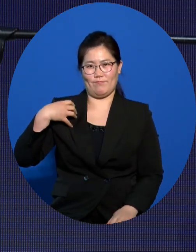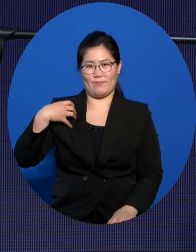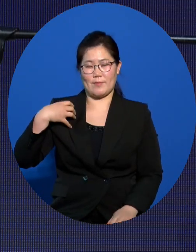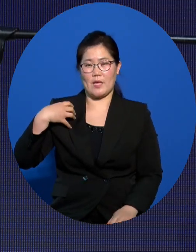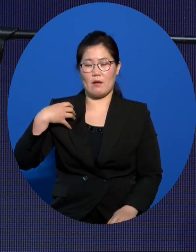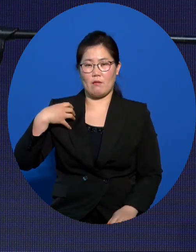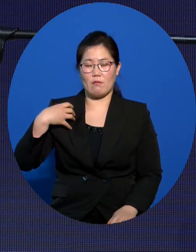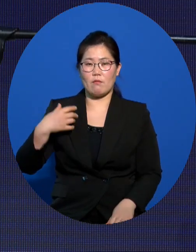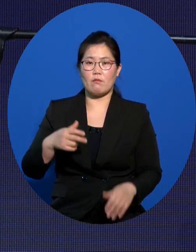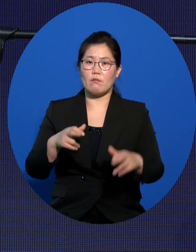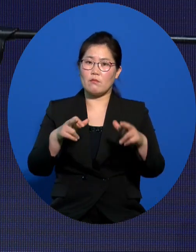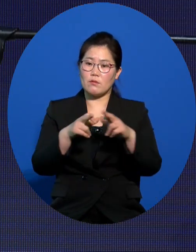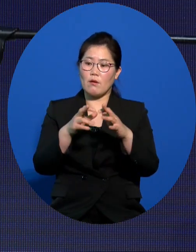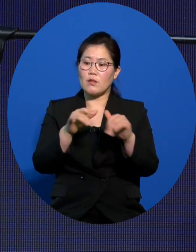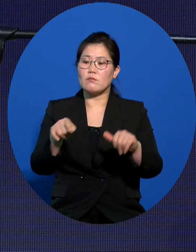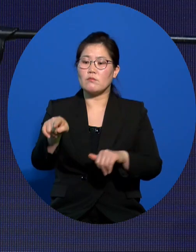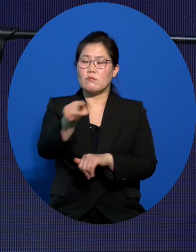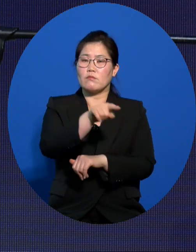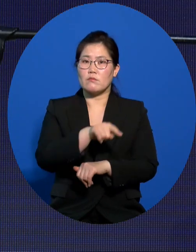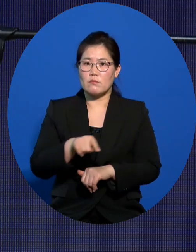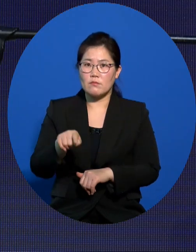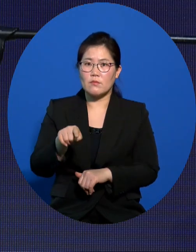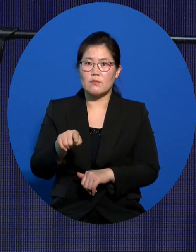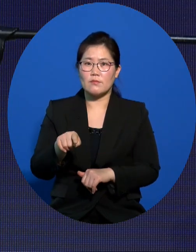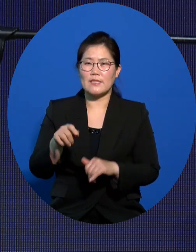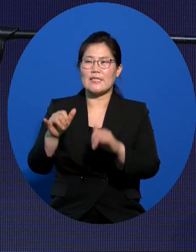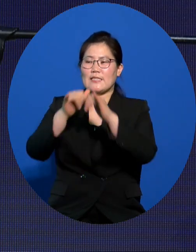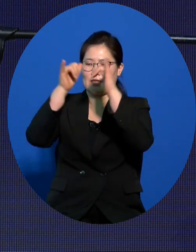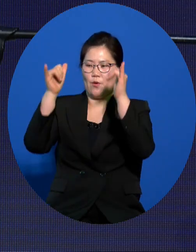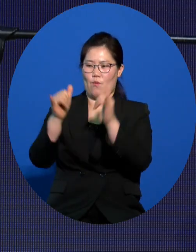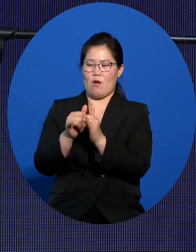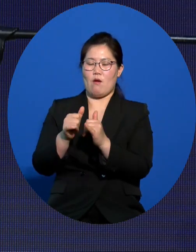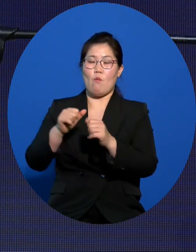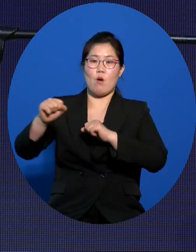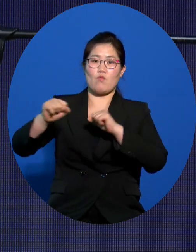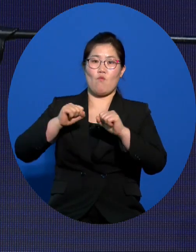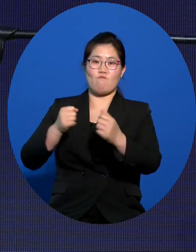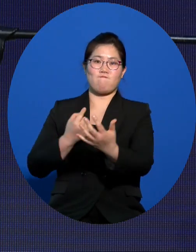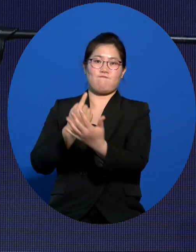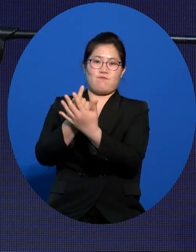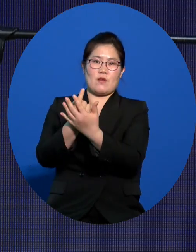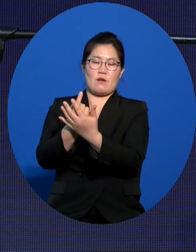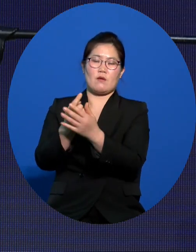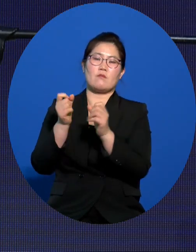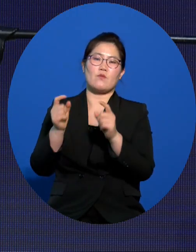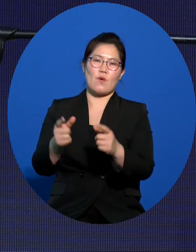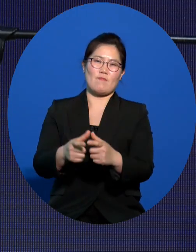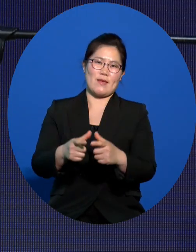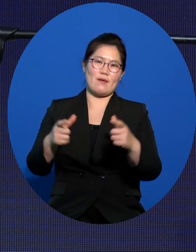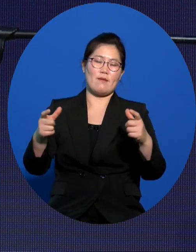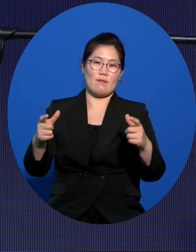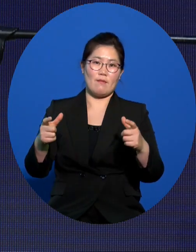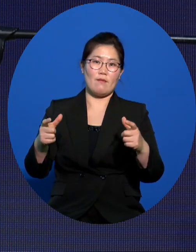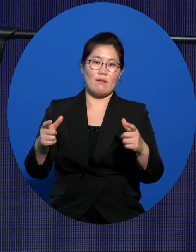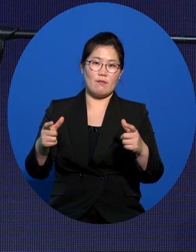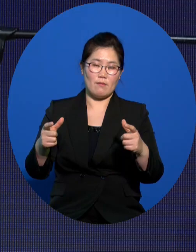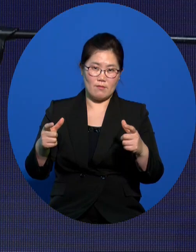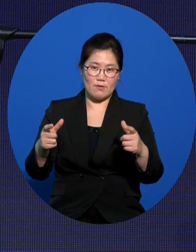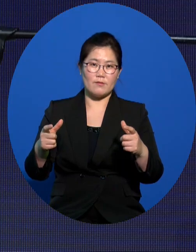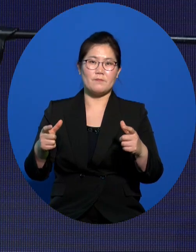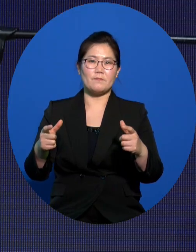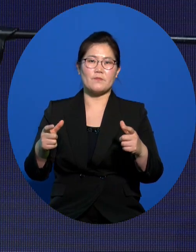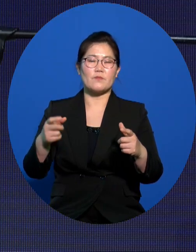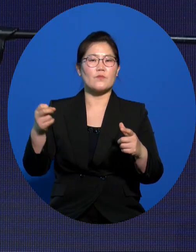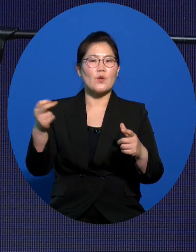So, the services for promoting the welfare of persons with disabilities is provided to ensure greater